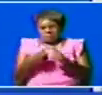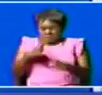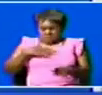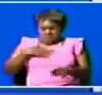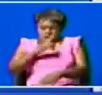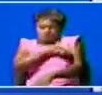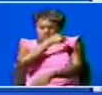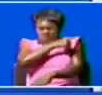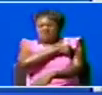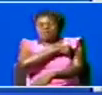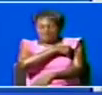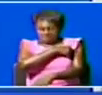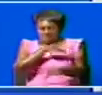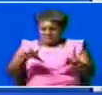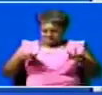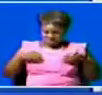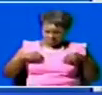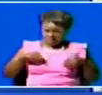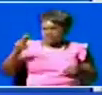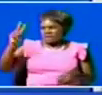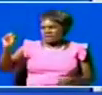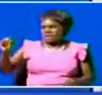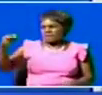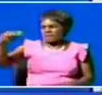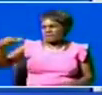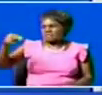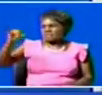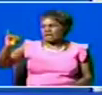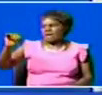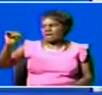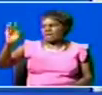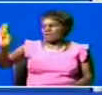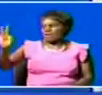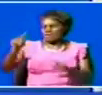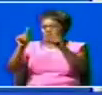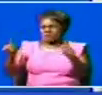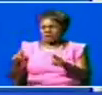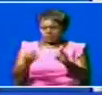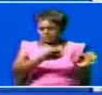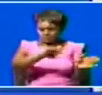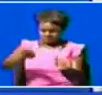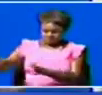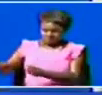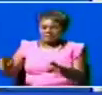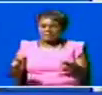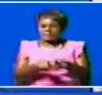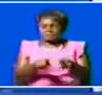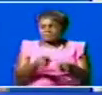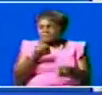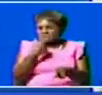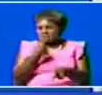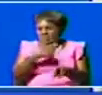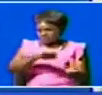Cancer Center, we accept NHIF card. And then apart from just dealing with the treatment part of